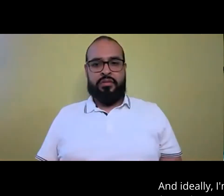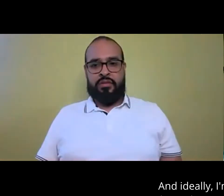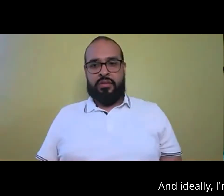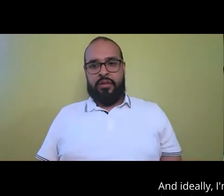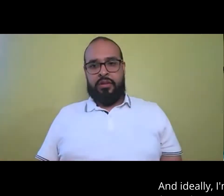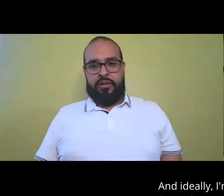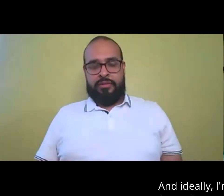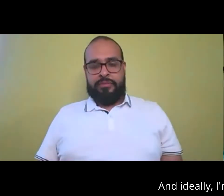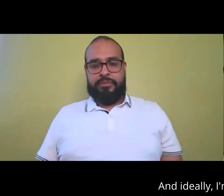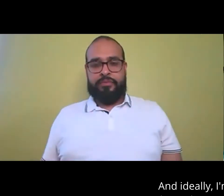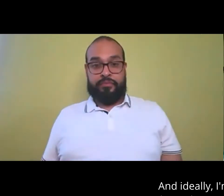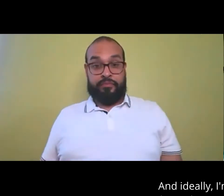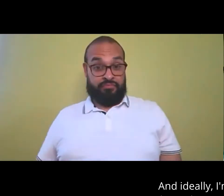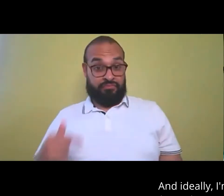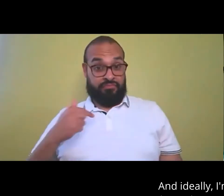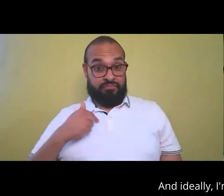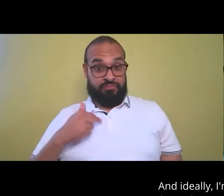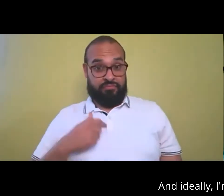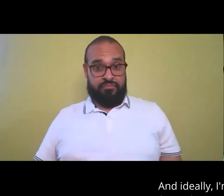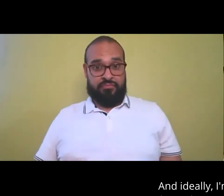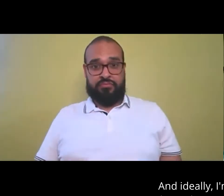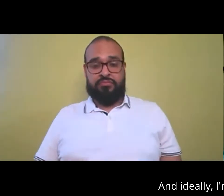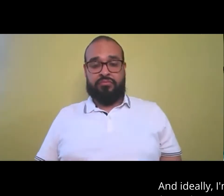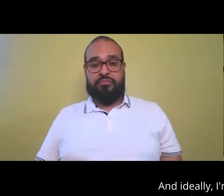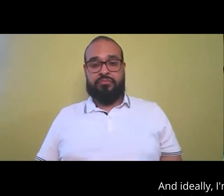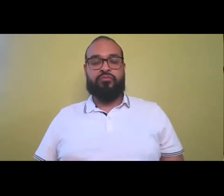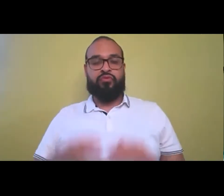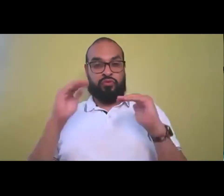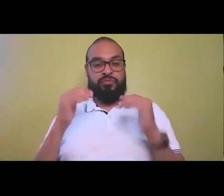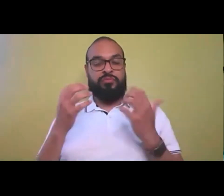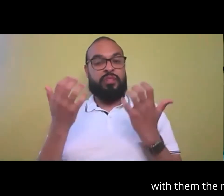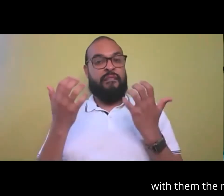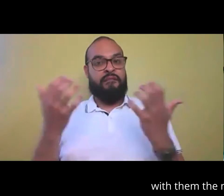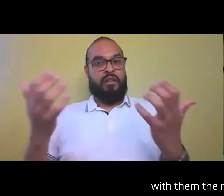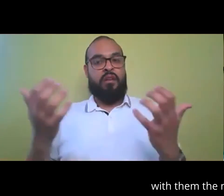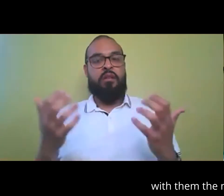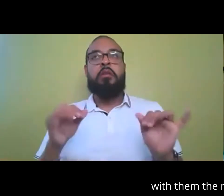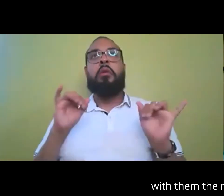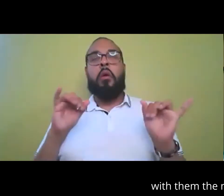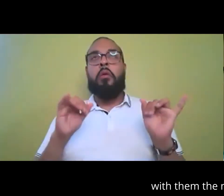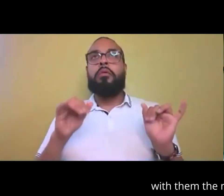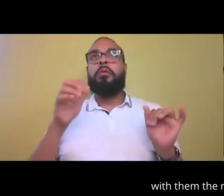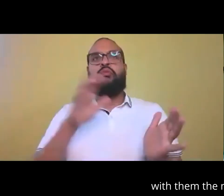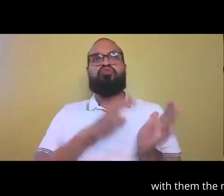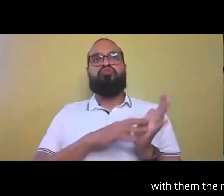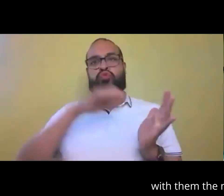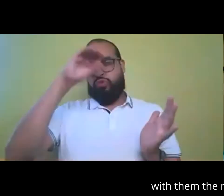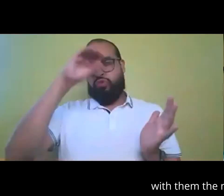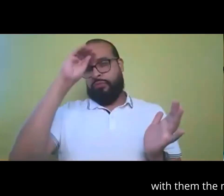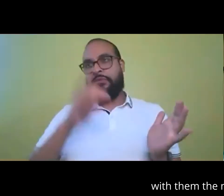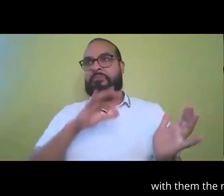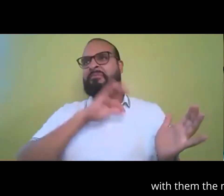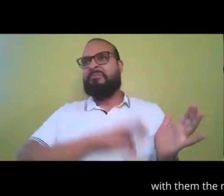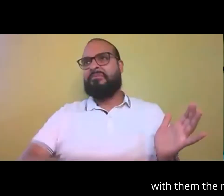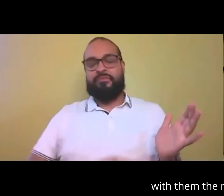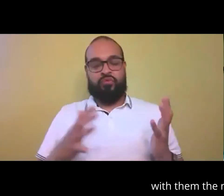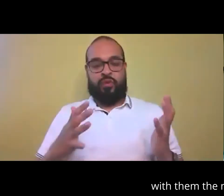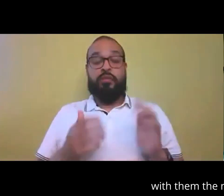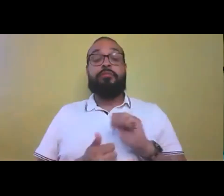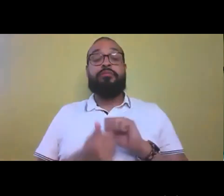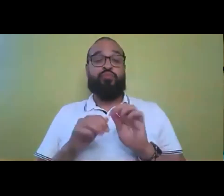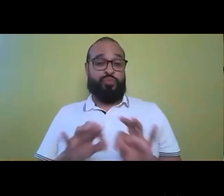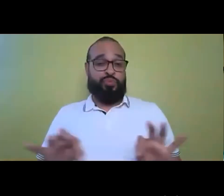ideally, I'm hoping that the audience will take home, and the most important message to me is